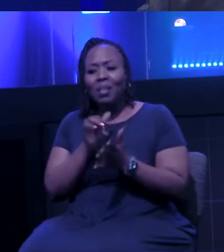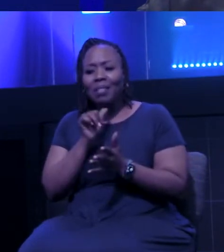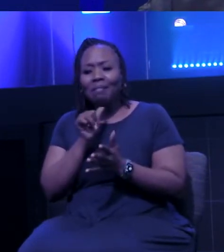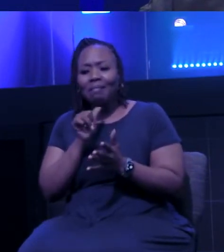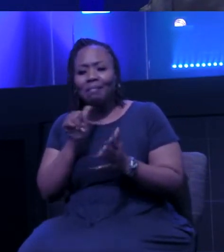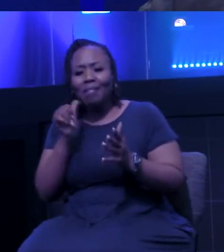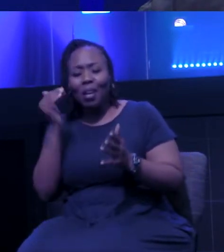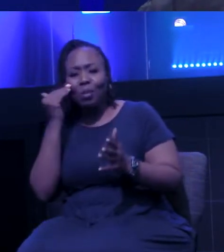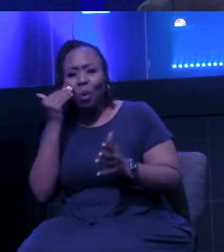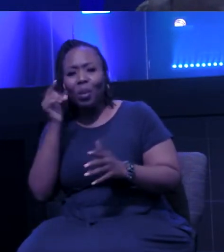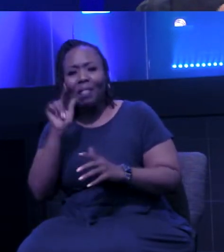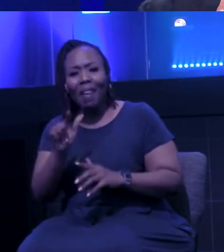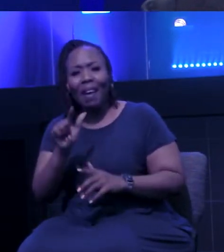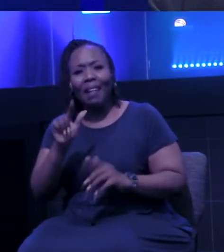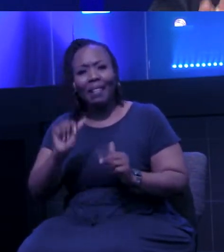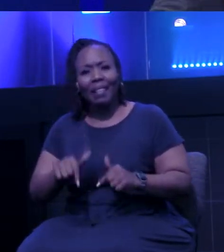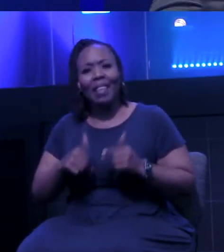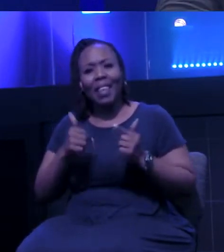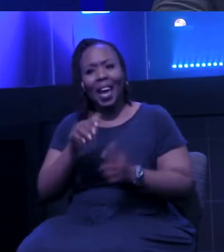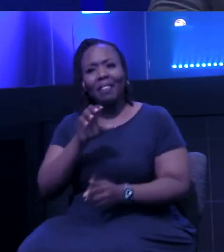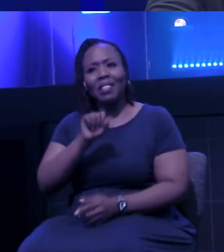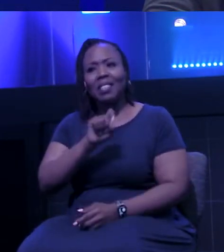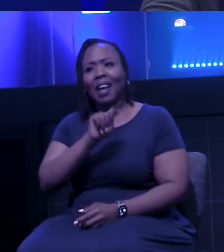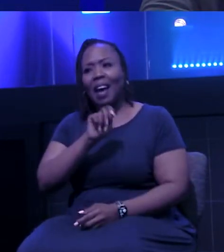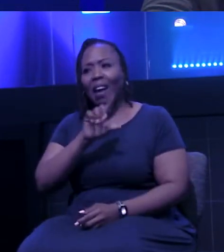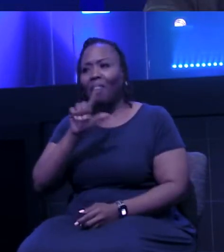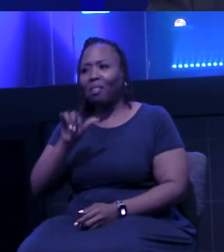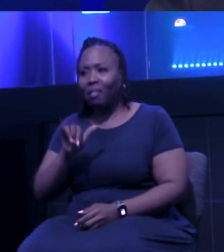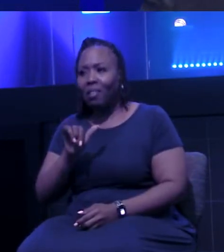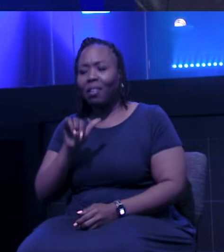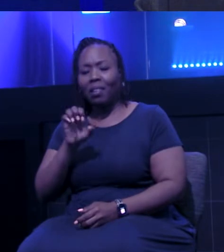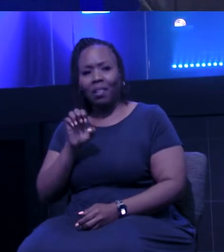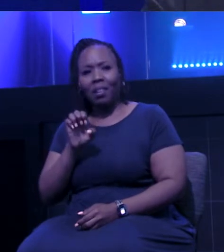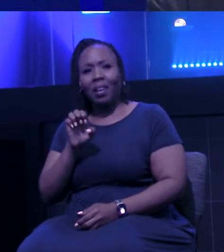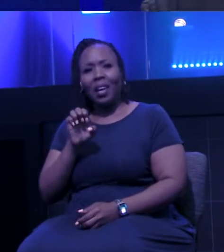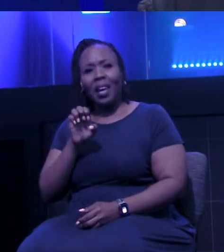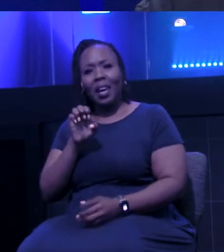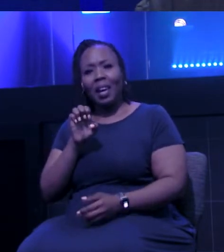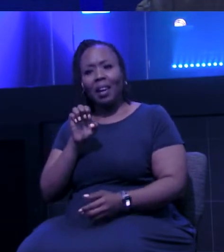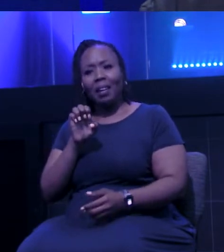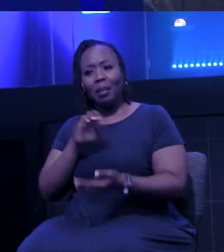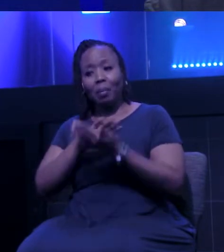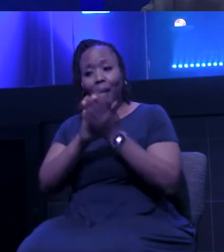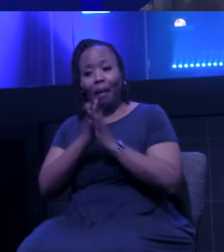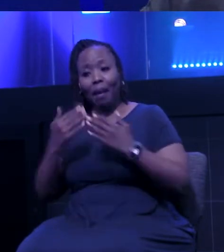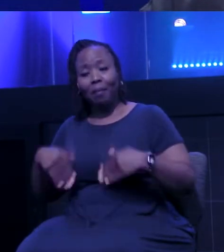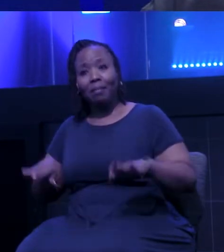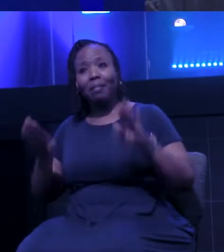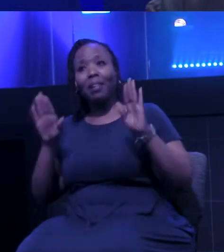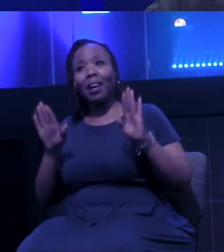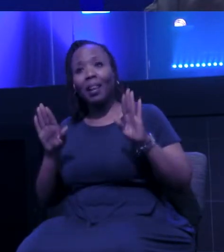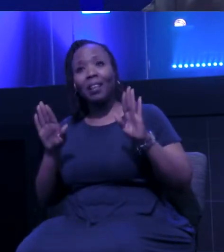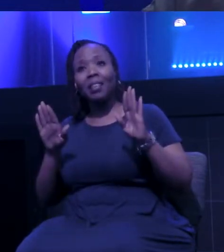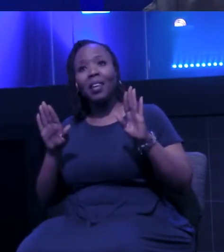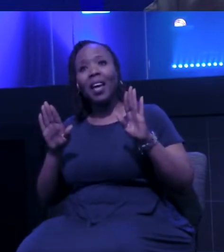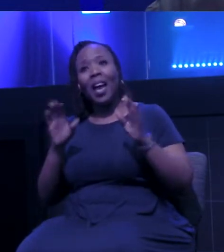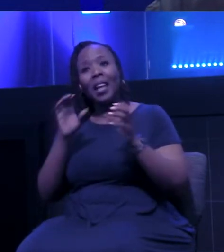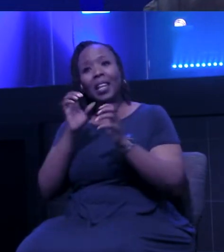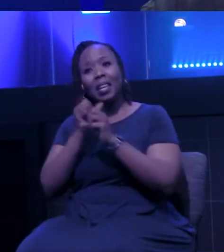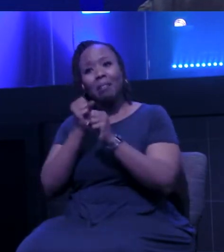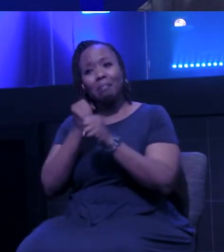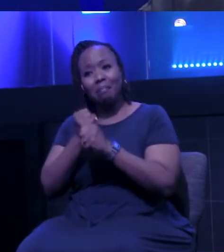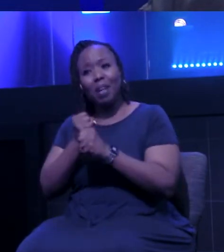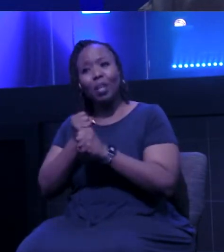lifestyle. And he ended up coming to the faith through our relationship, and he made sure that I was protected